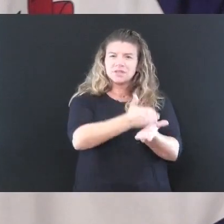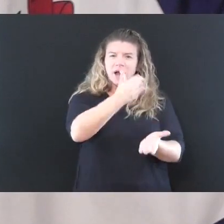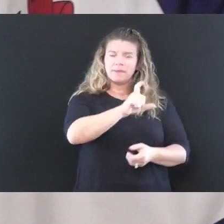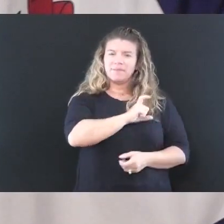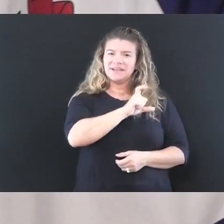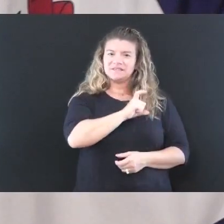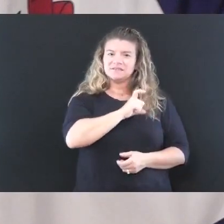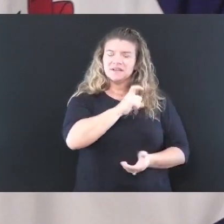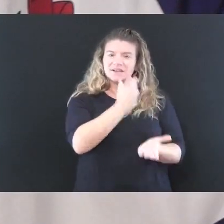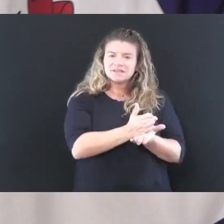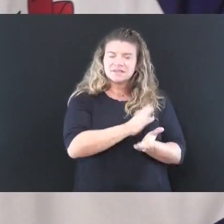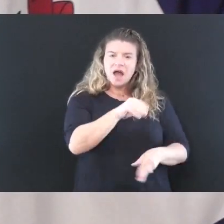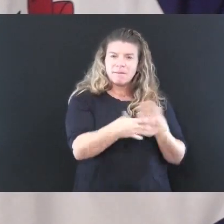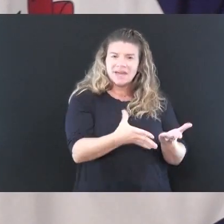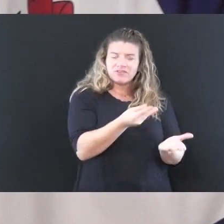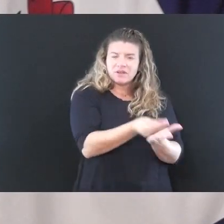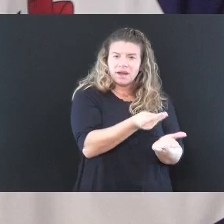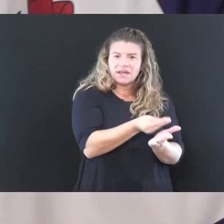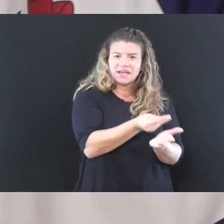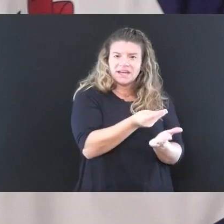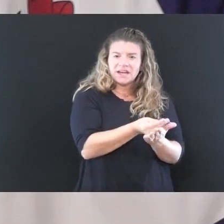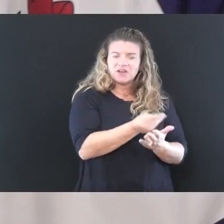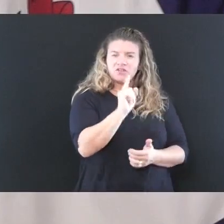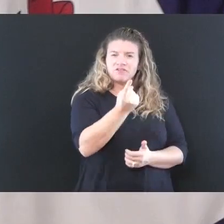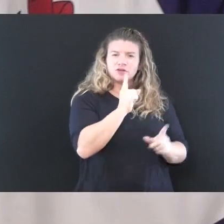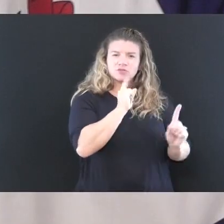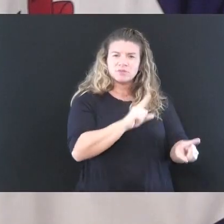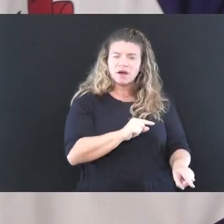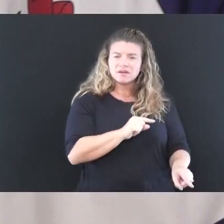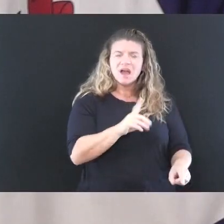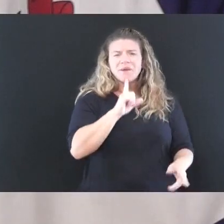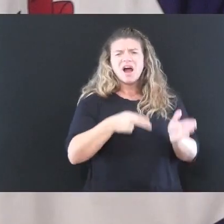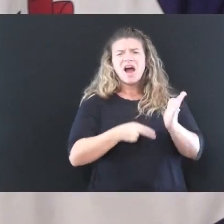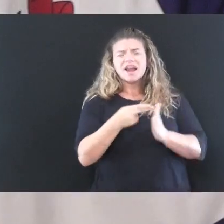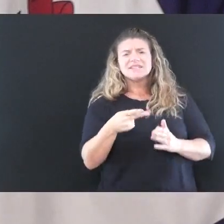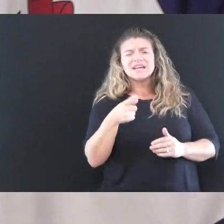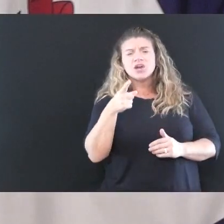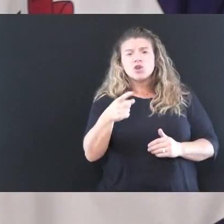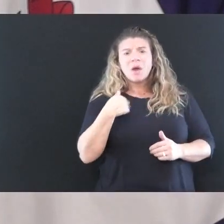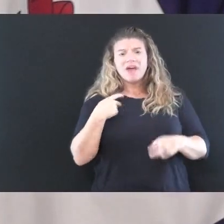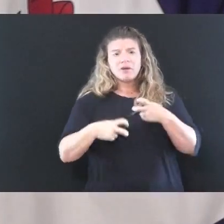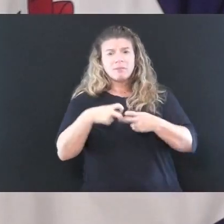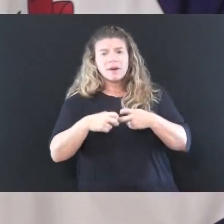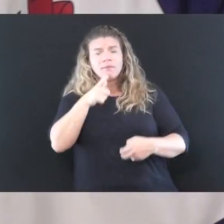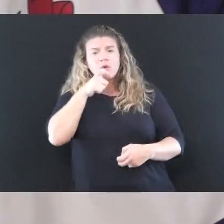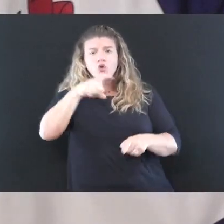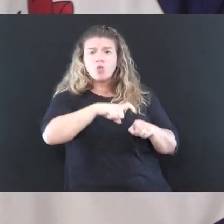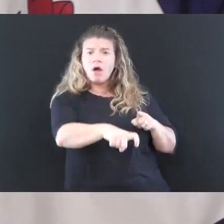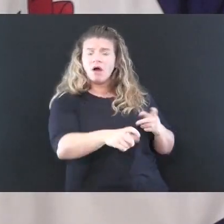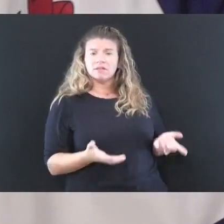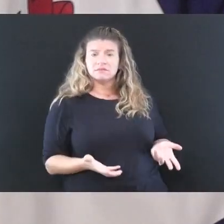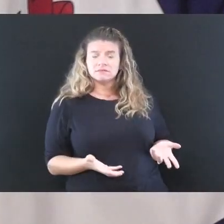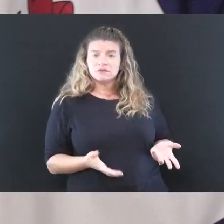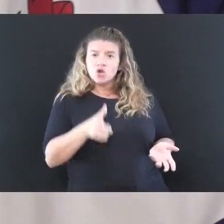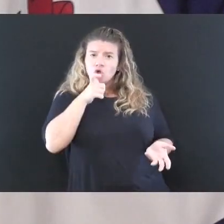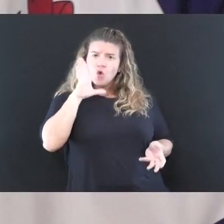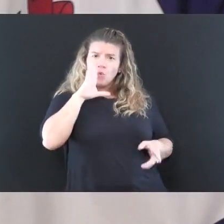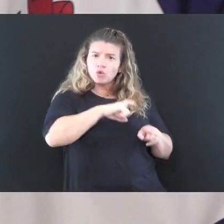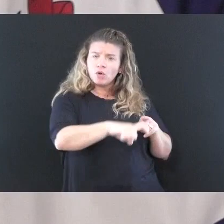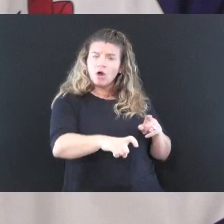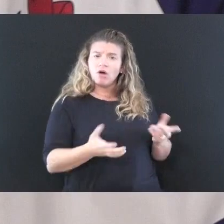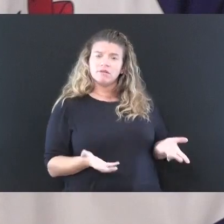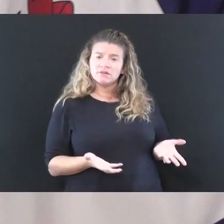our first responders, who do you call? Who do you call? That's the bottom line to me. You get in trouble, who do you